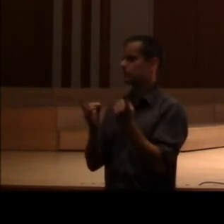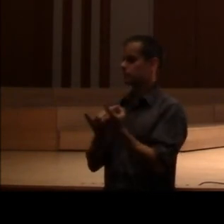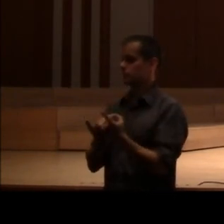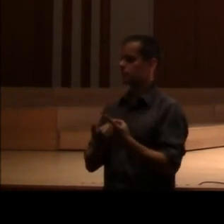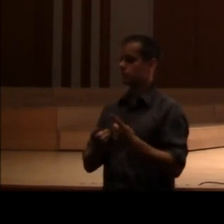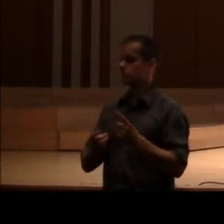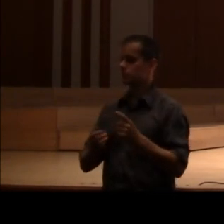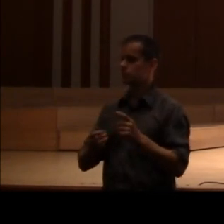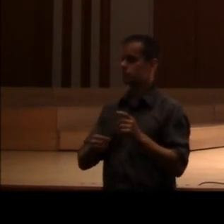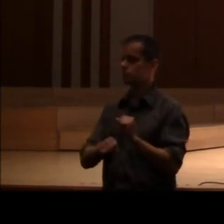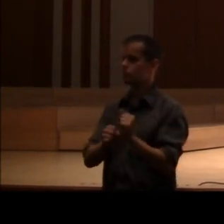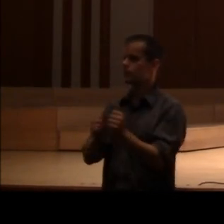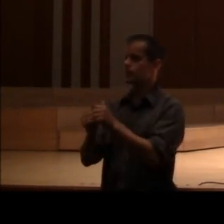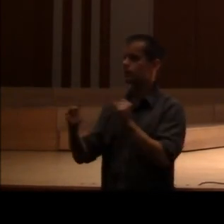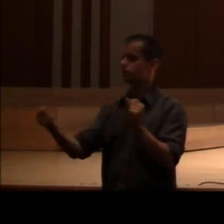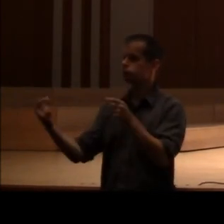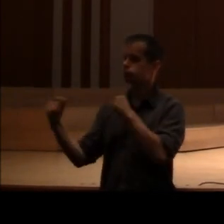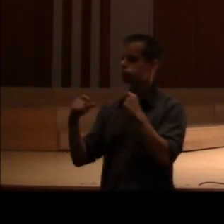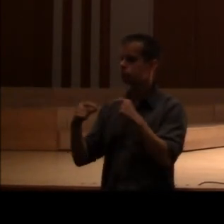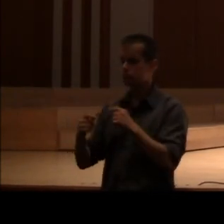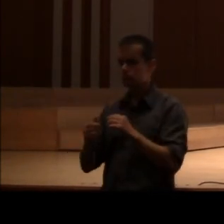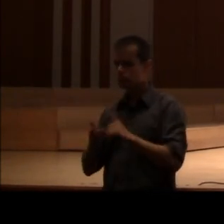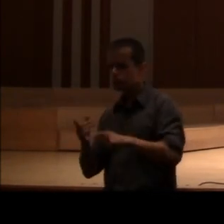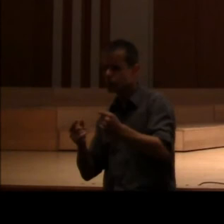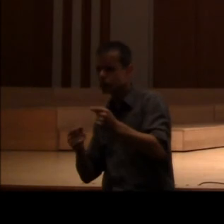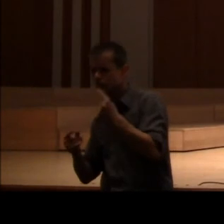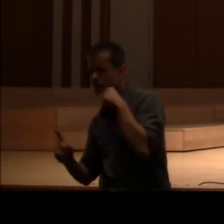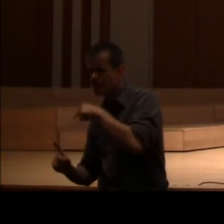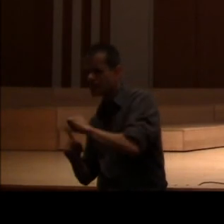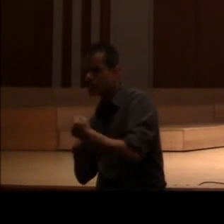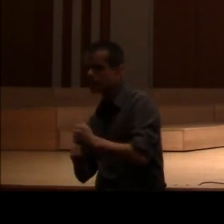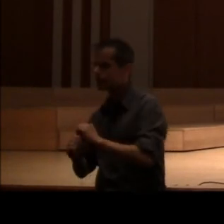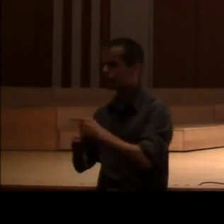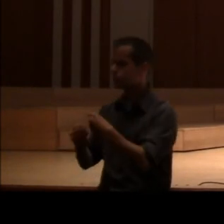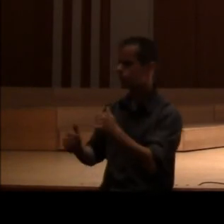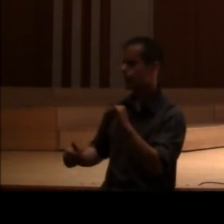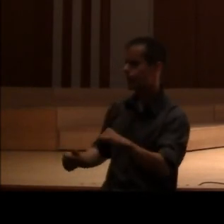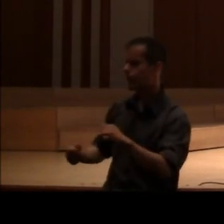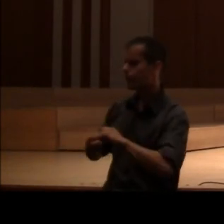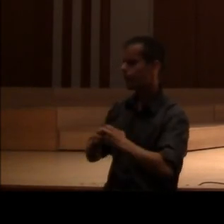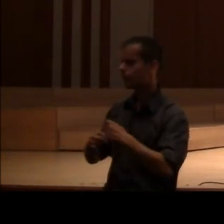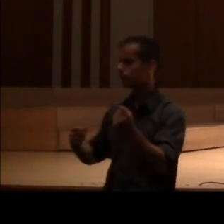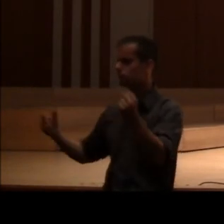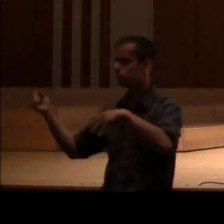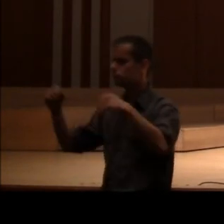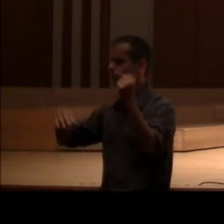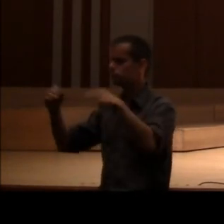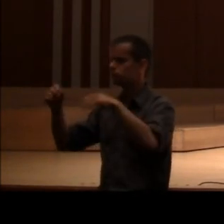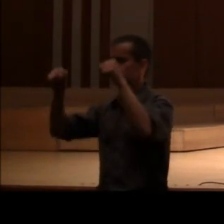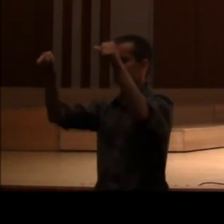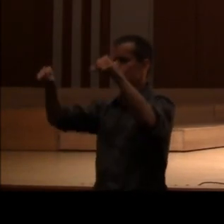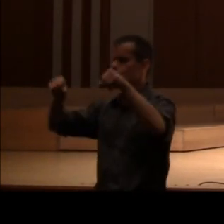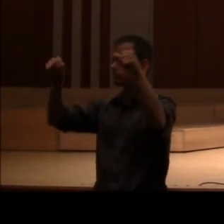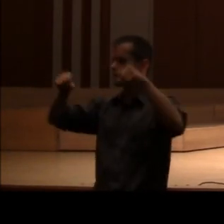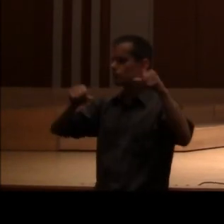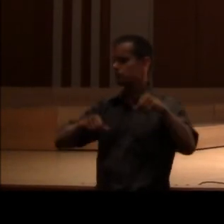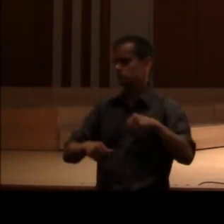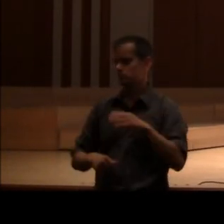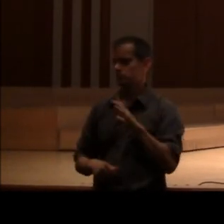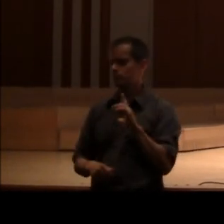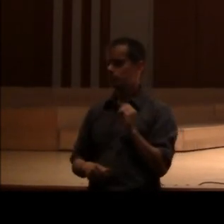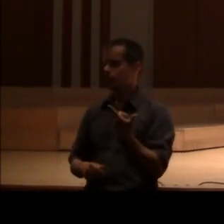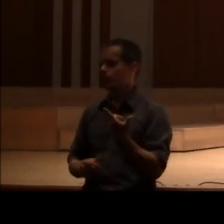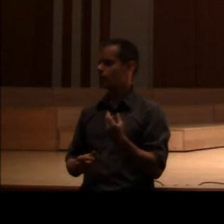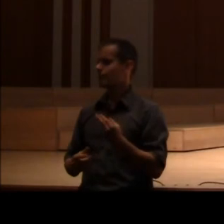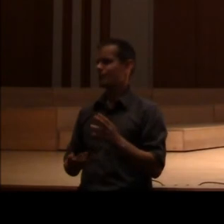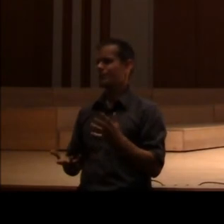together, both socially and professionally. What are you doing for this? How did you solve that problem? And so we put things up, share them on a blog or share